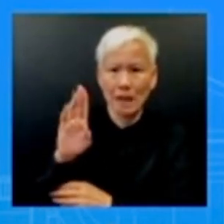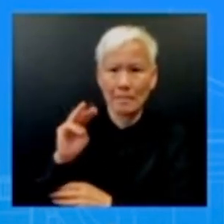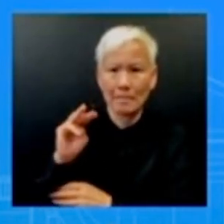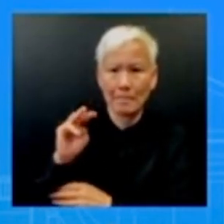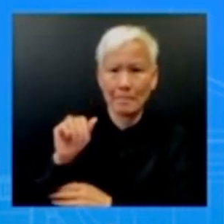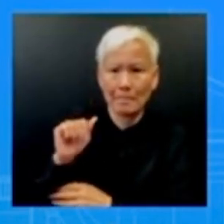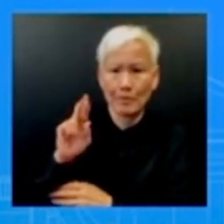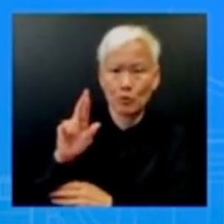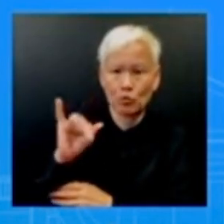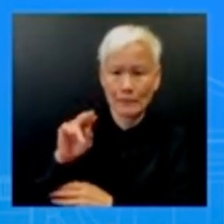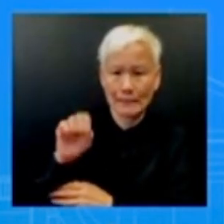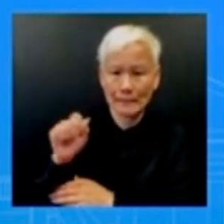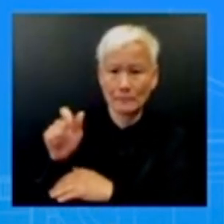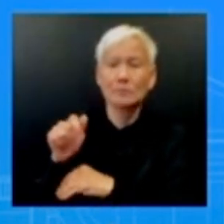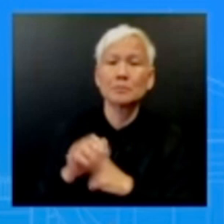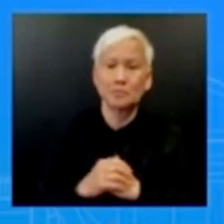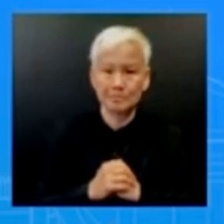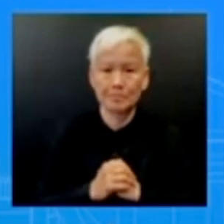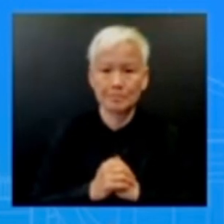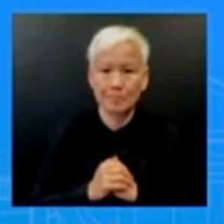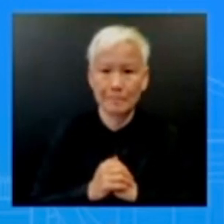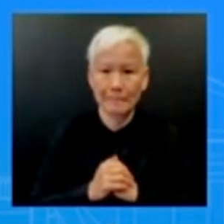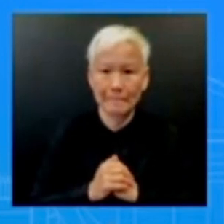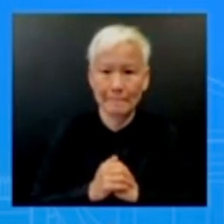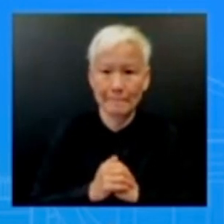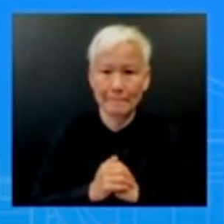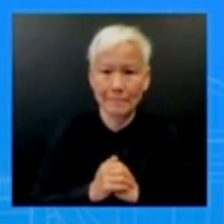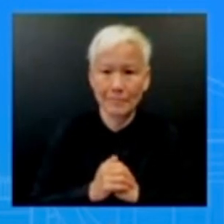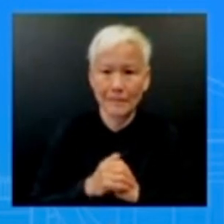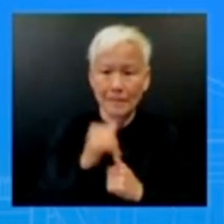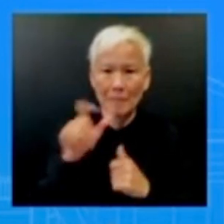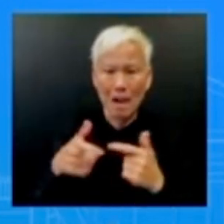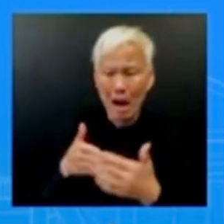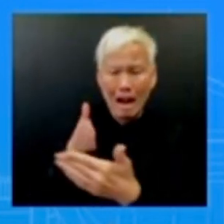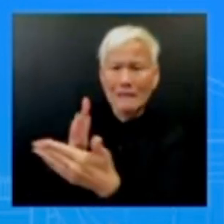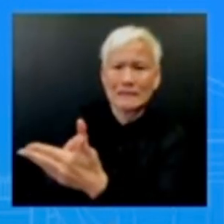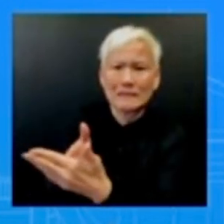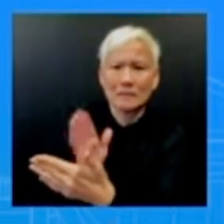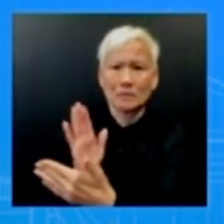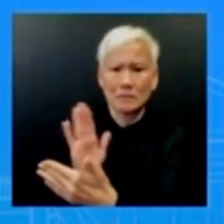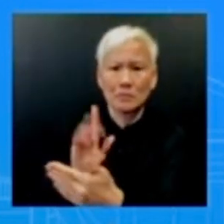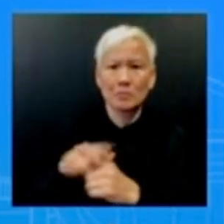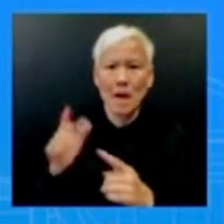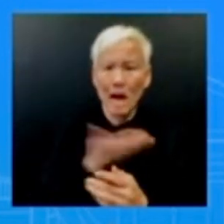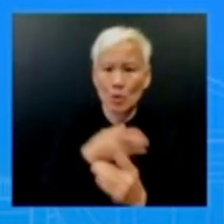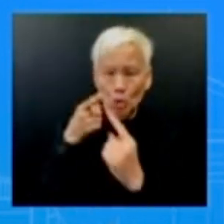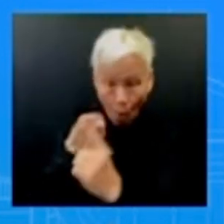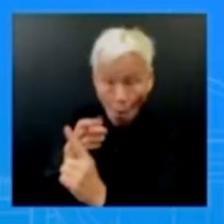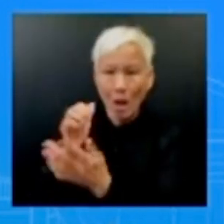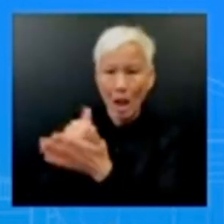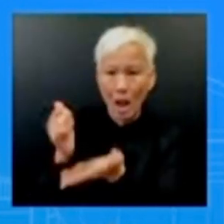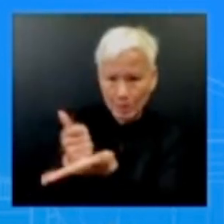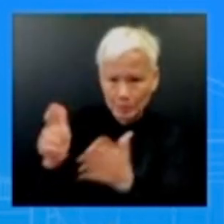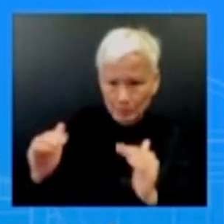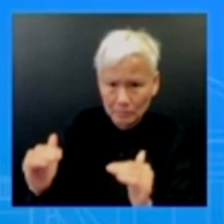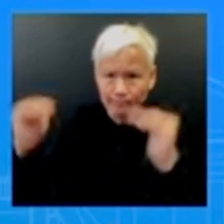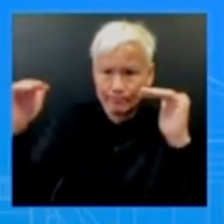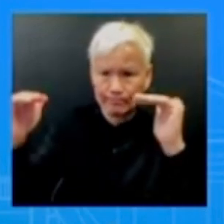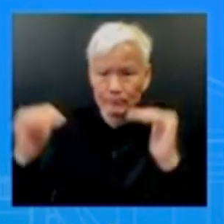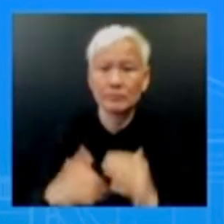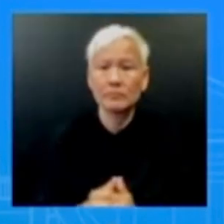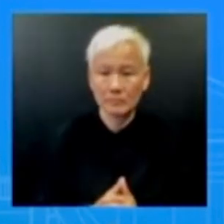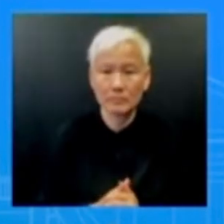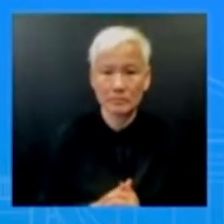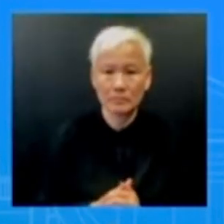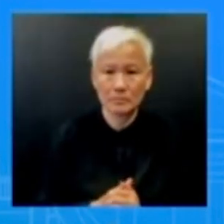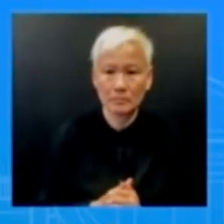It's not about countering them. It's about advancing our goals. Thanks. John, Russia and China,